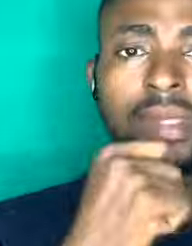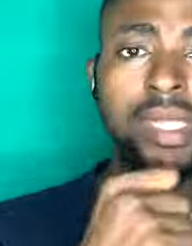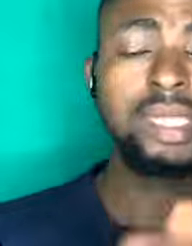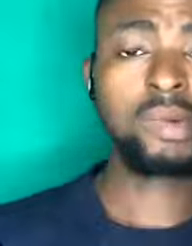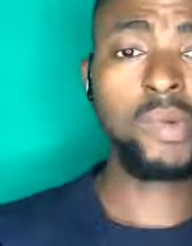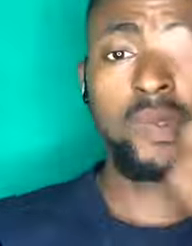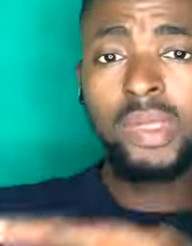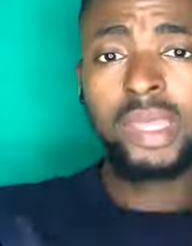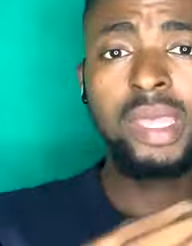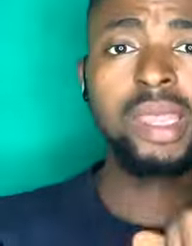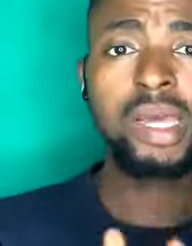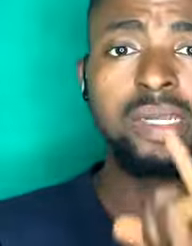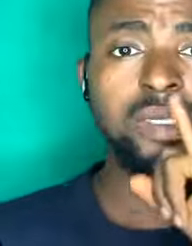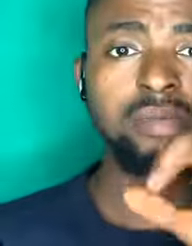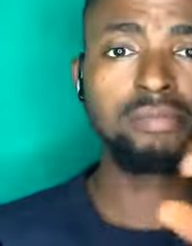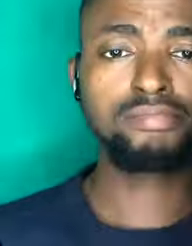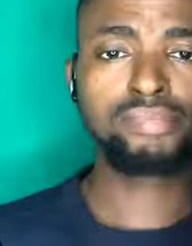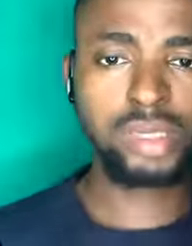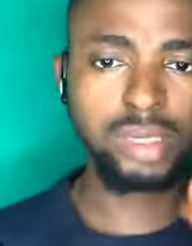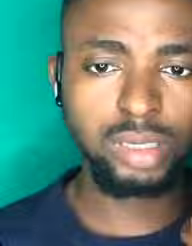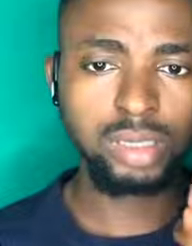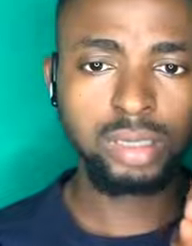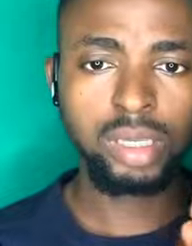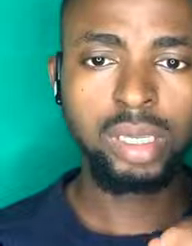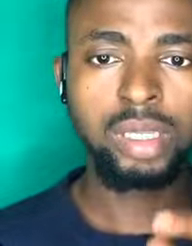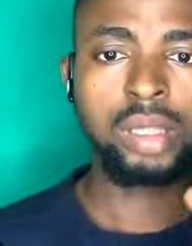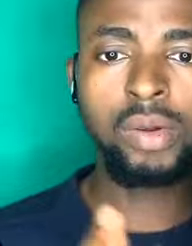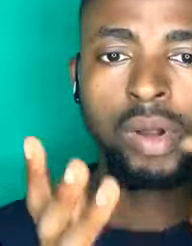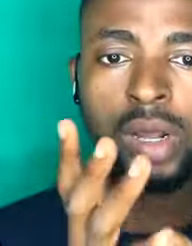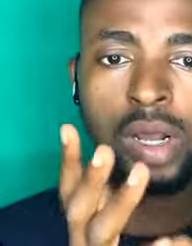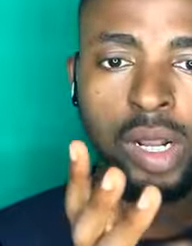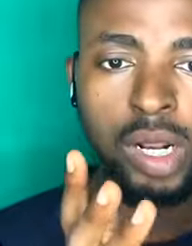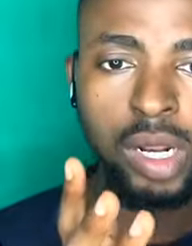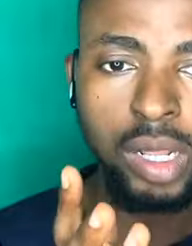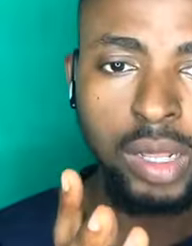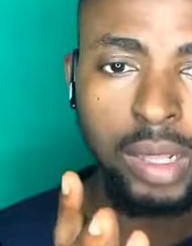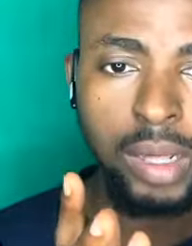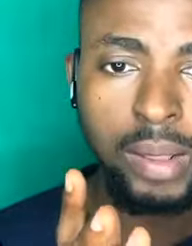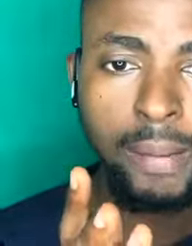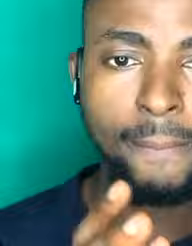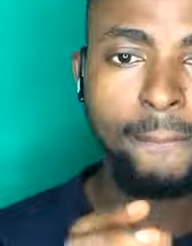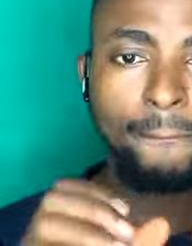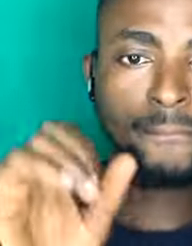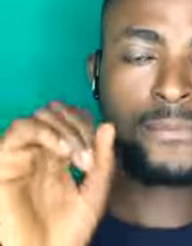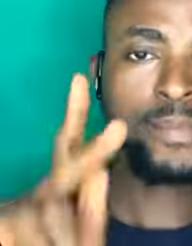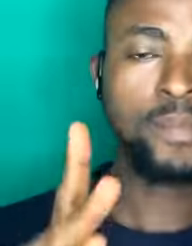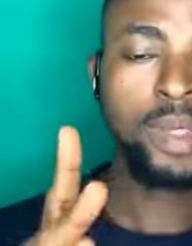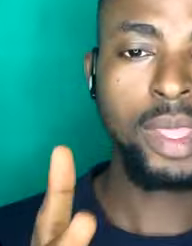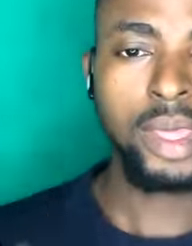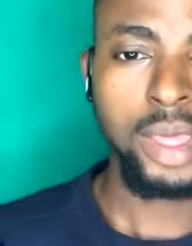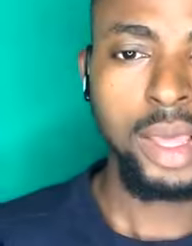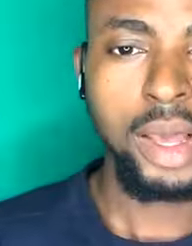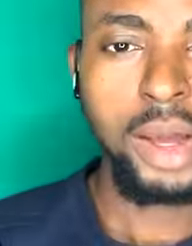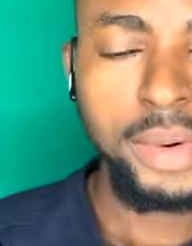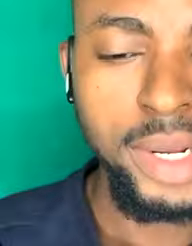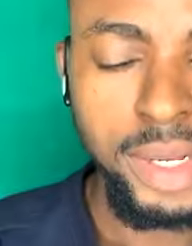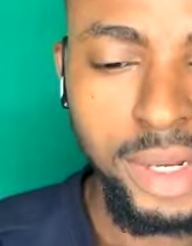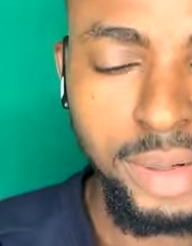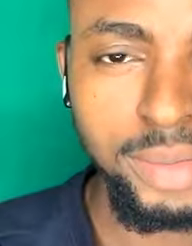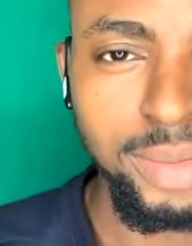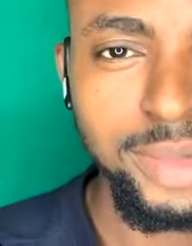set aside and recognized as International Day of Sign Languages? All